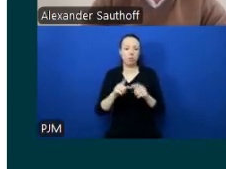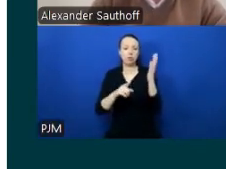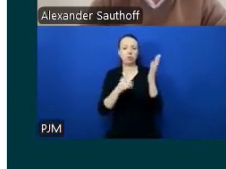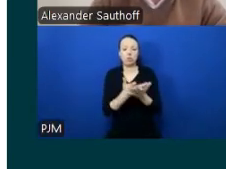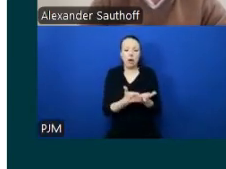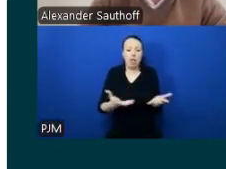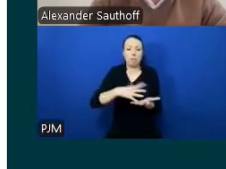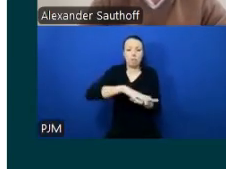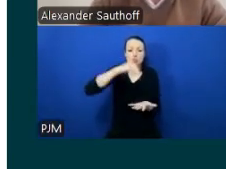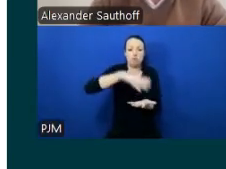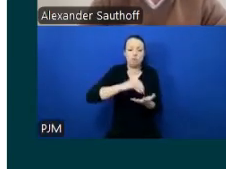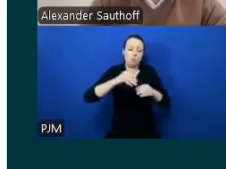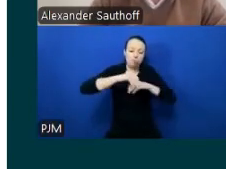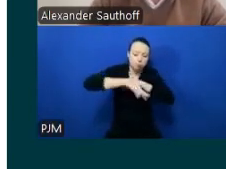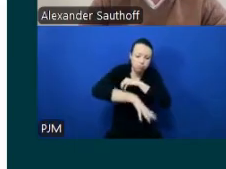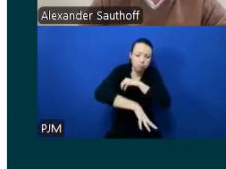said before.